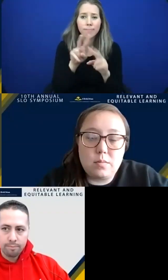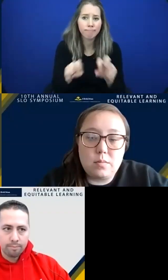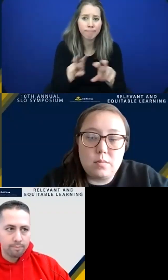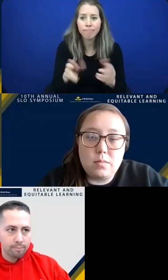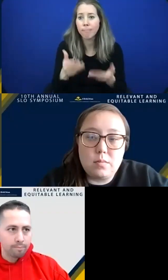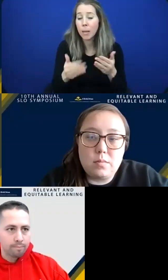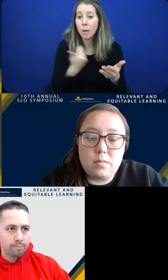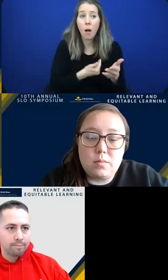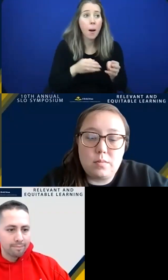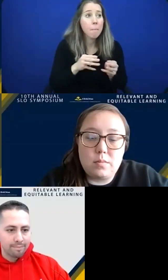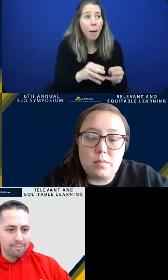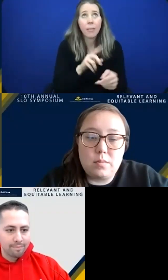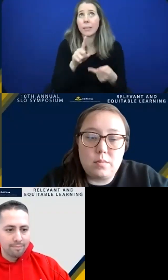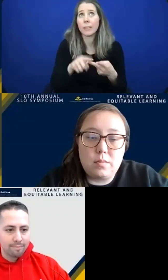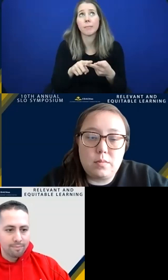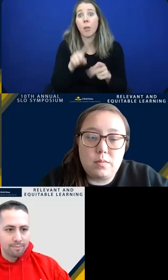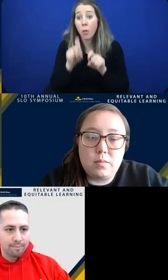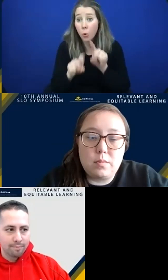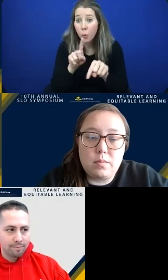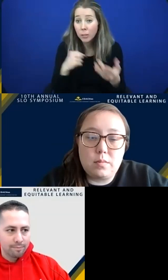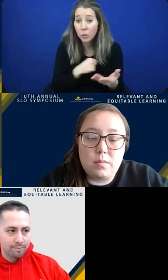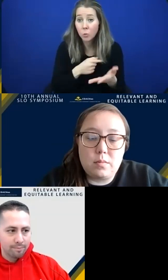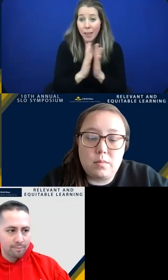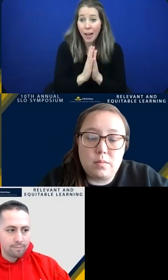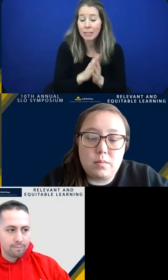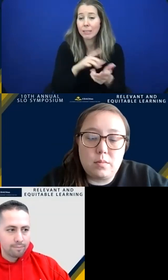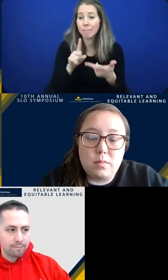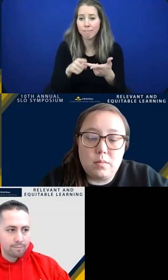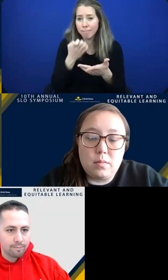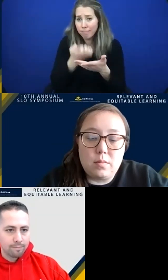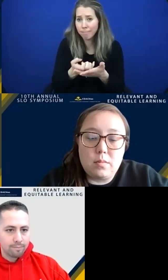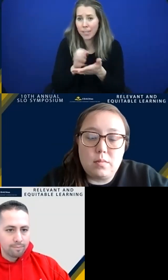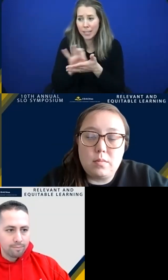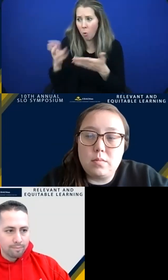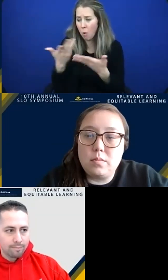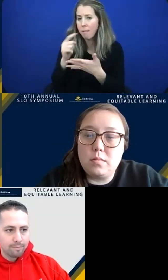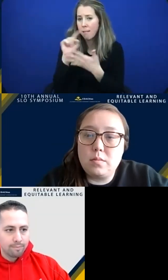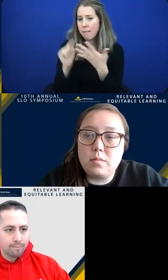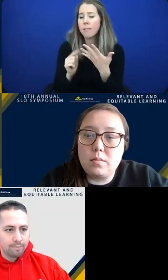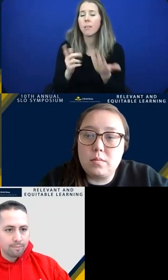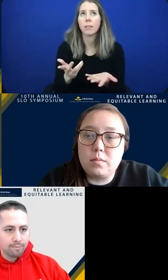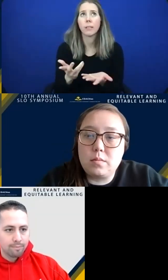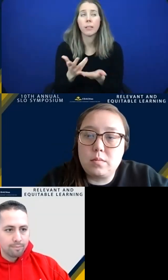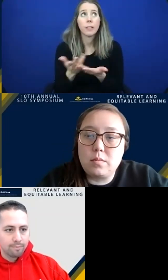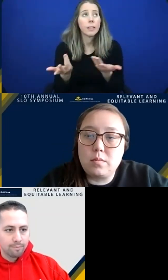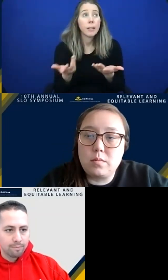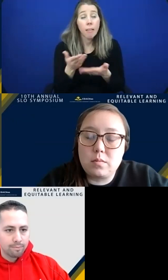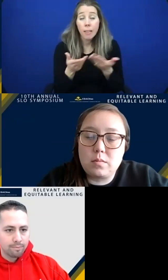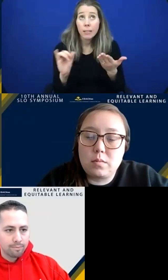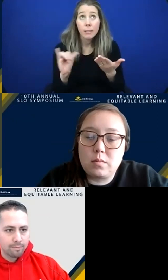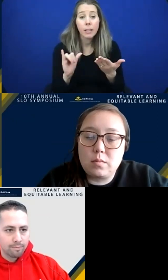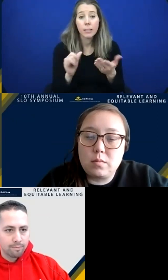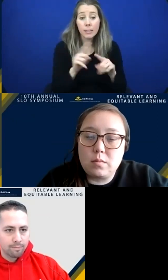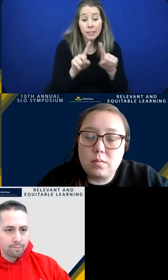methods, the kinds of questions we ask, what we count as evidence, if we're considering, things like different ways of